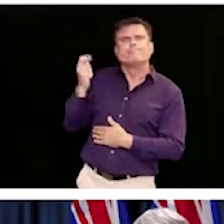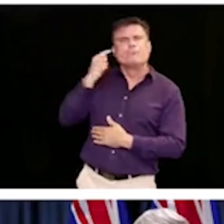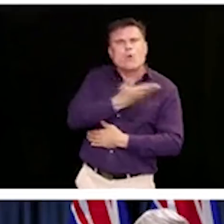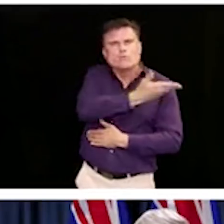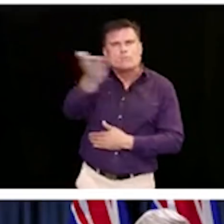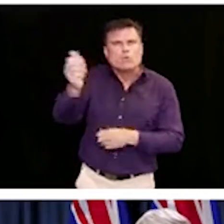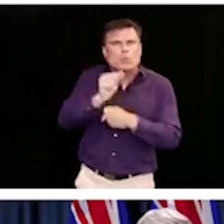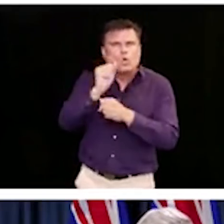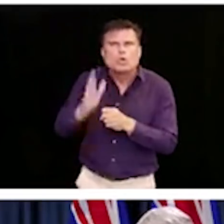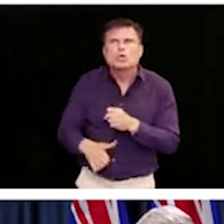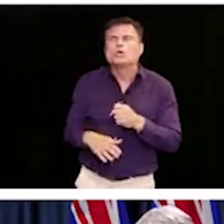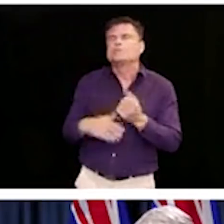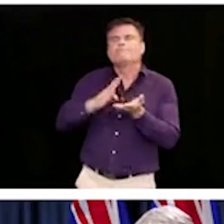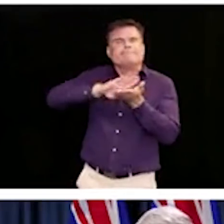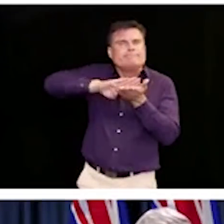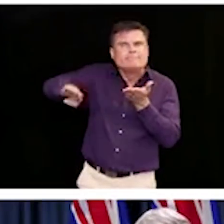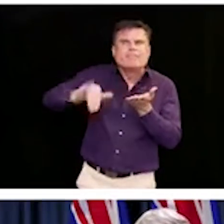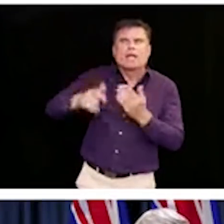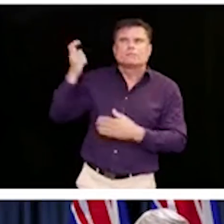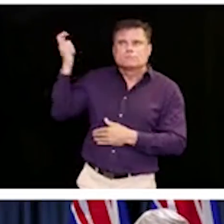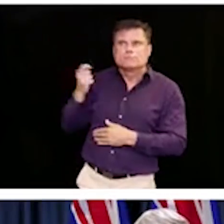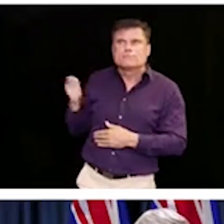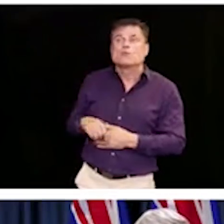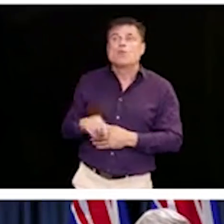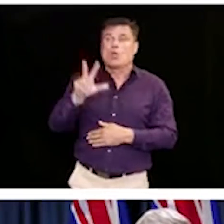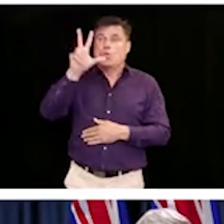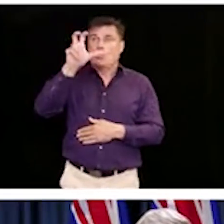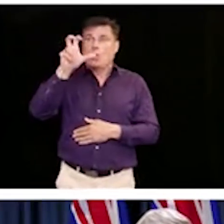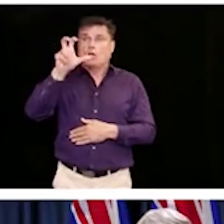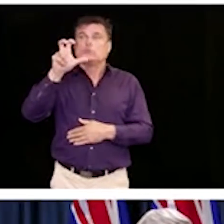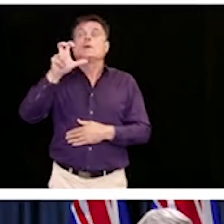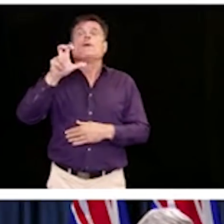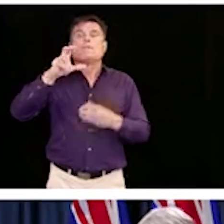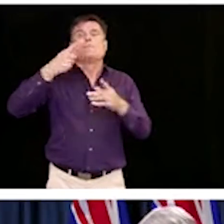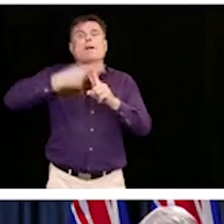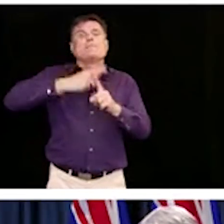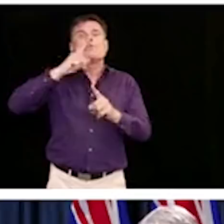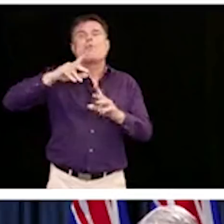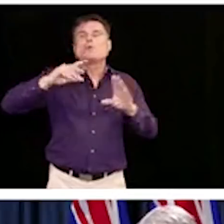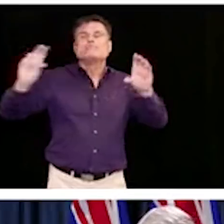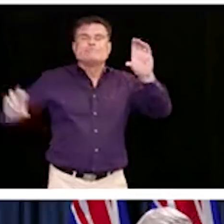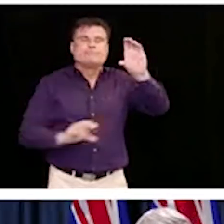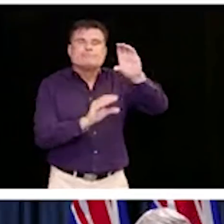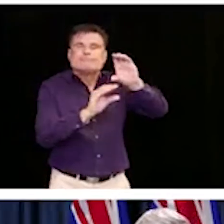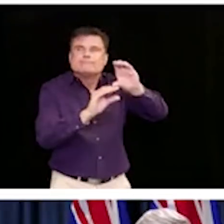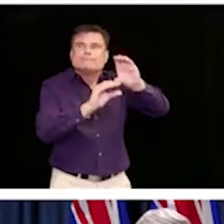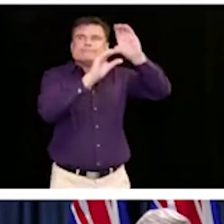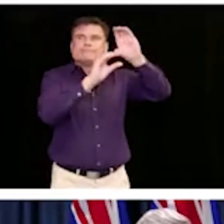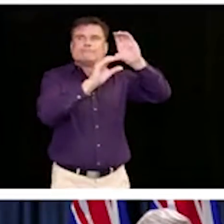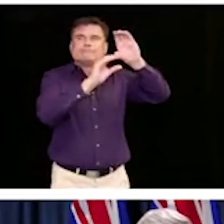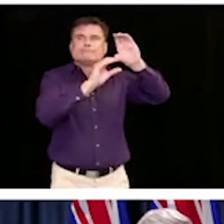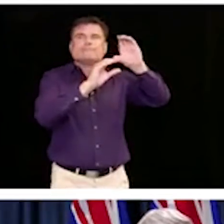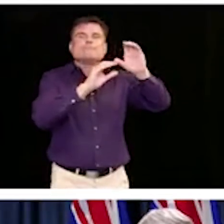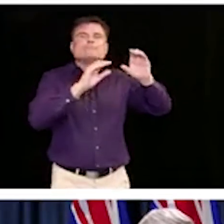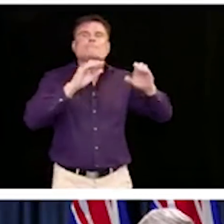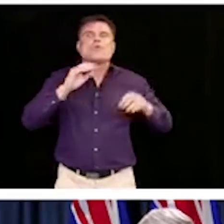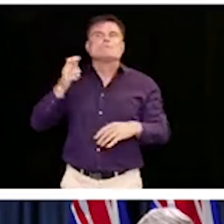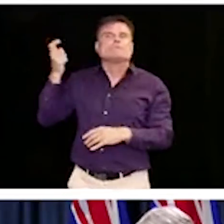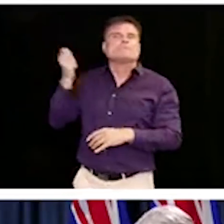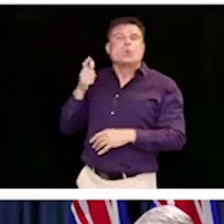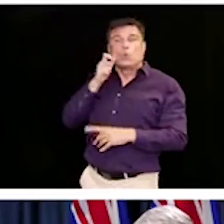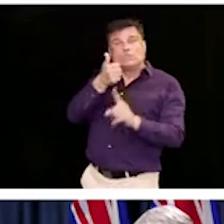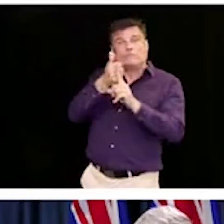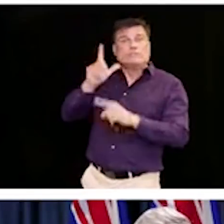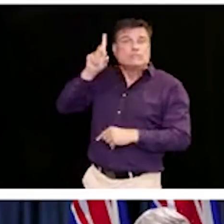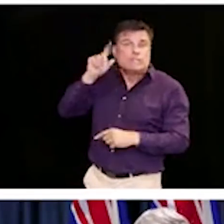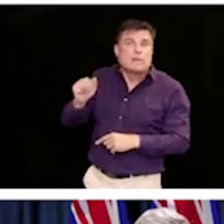allocated $350 million to provide a $300 per month crisis supplement for those on income and disability assistance,